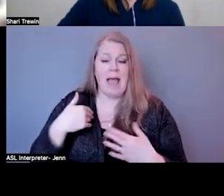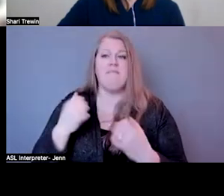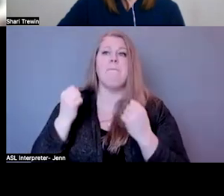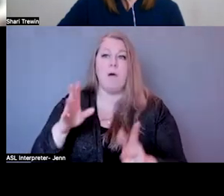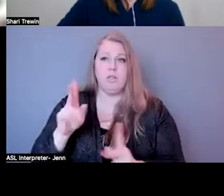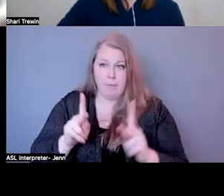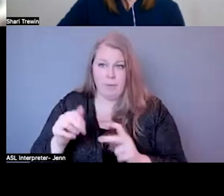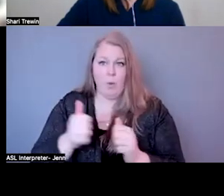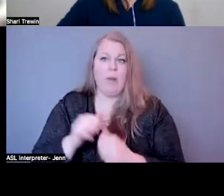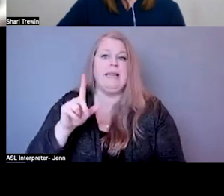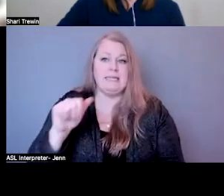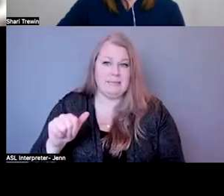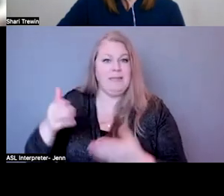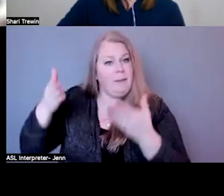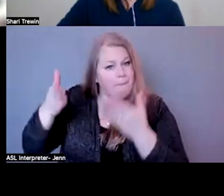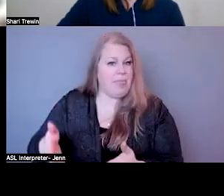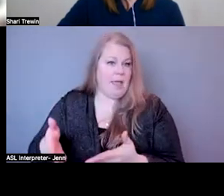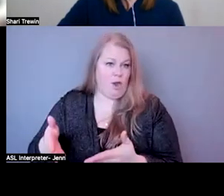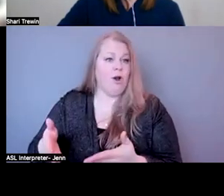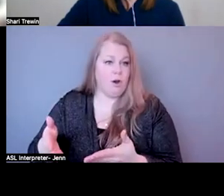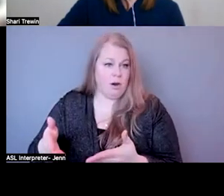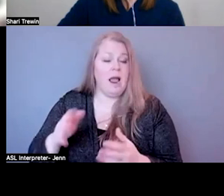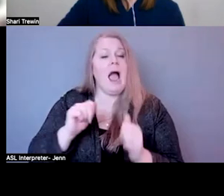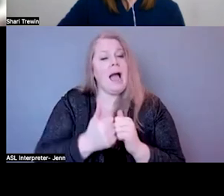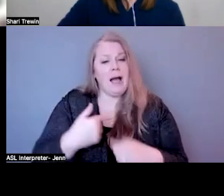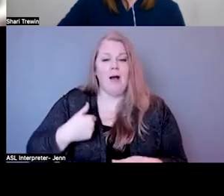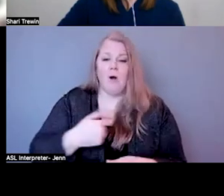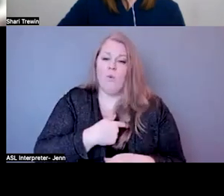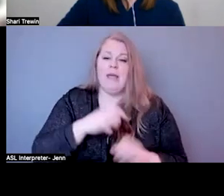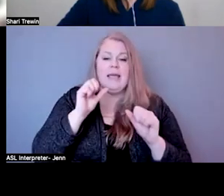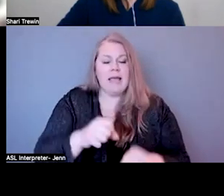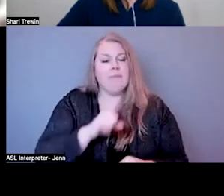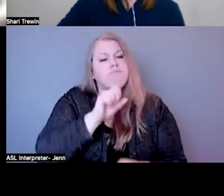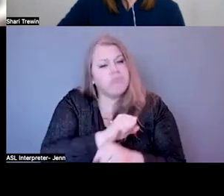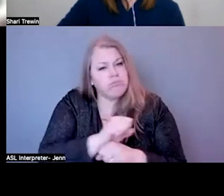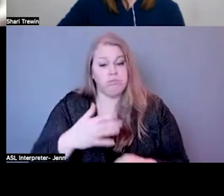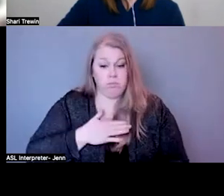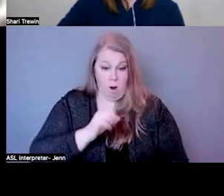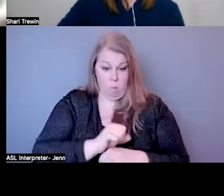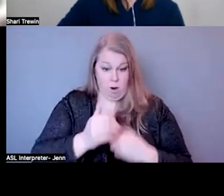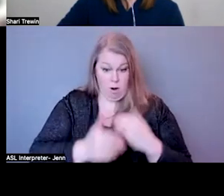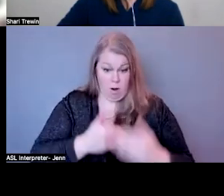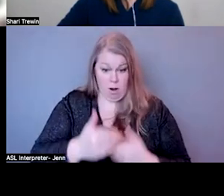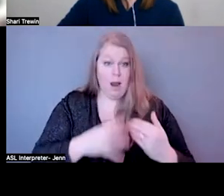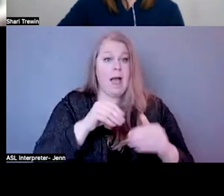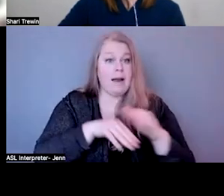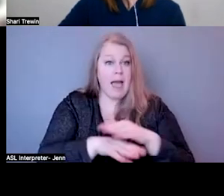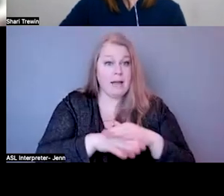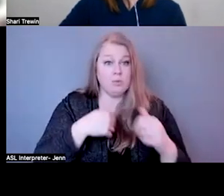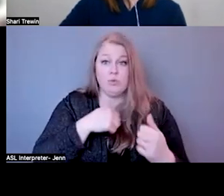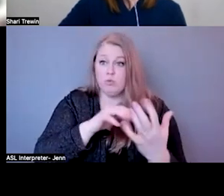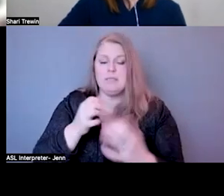with disabilities present in them, and how we can ensure that the work we do in Access addresses not